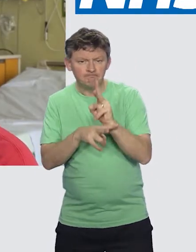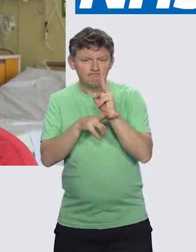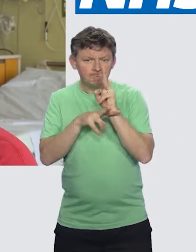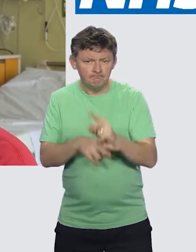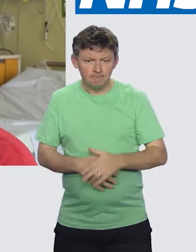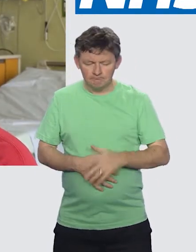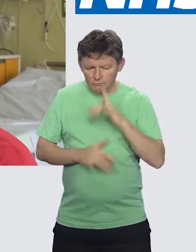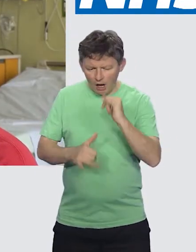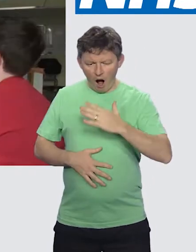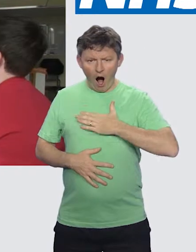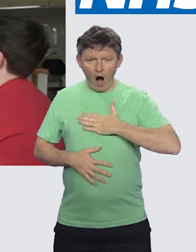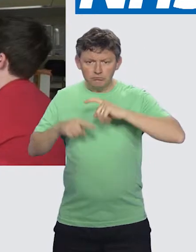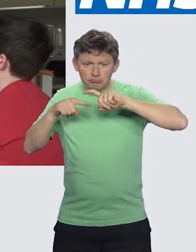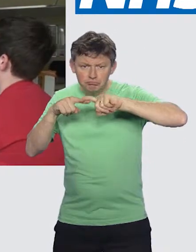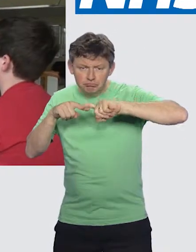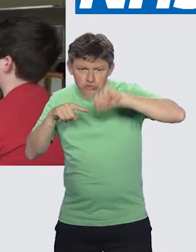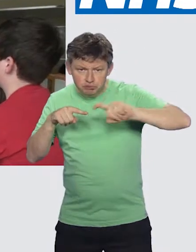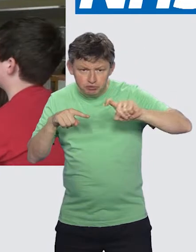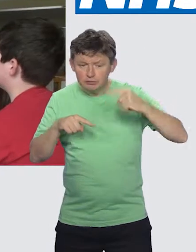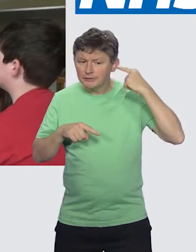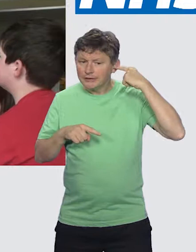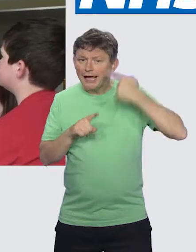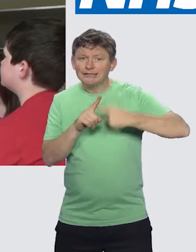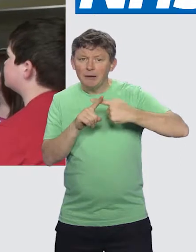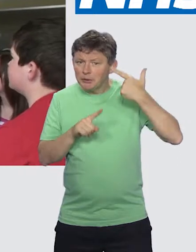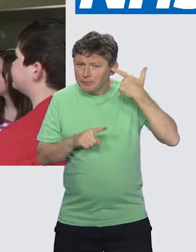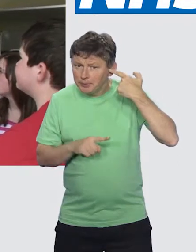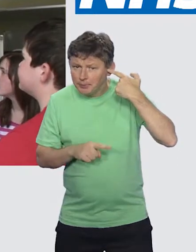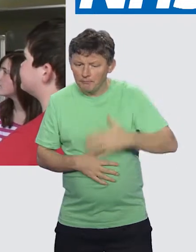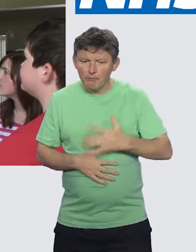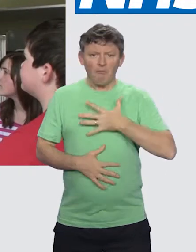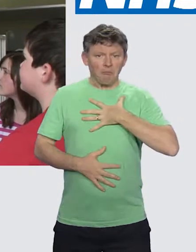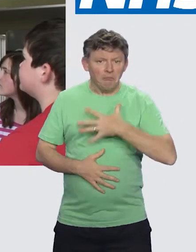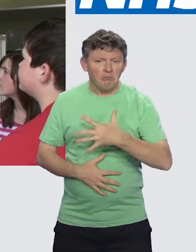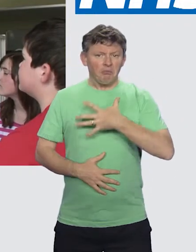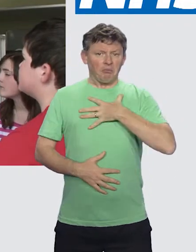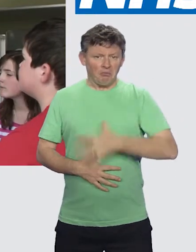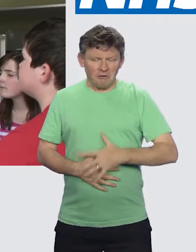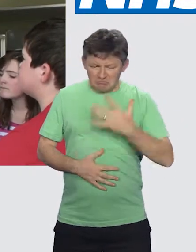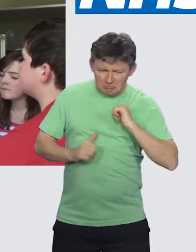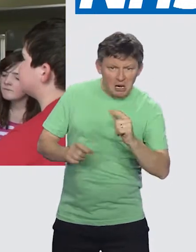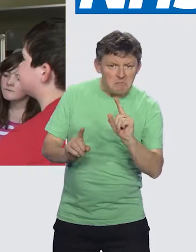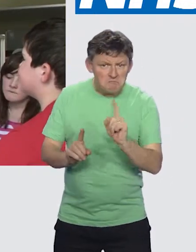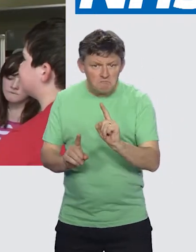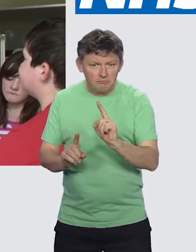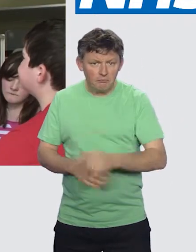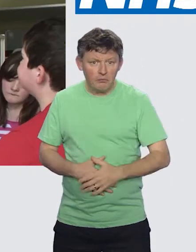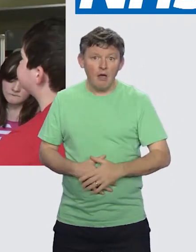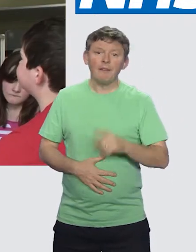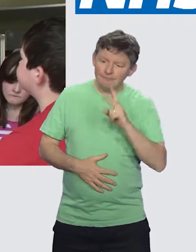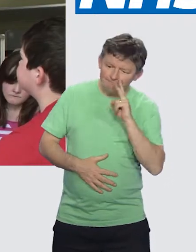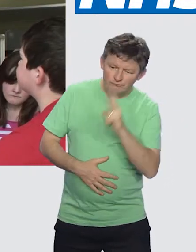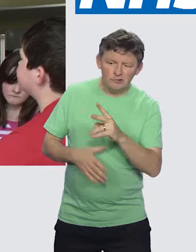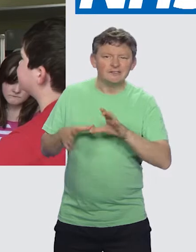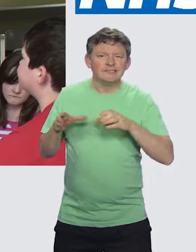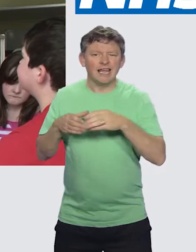his heart rate and his temperature and his oxygen saturations and see how unwell we think he is. And then he'll see a team